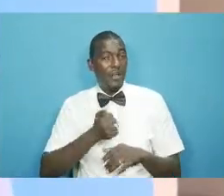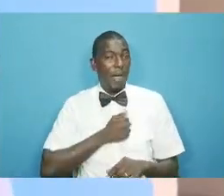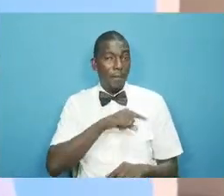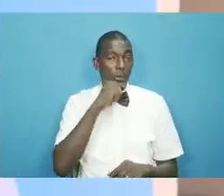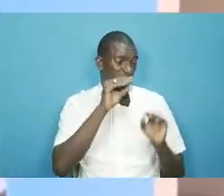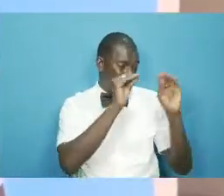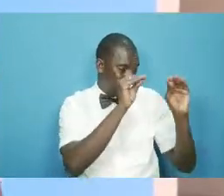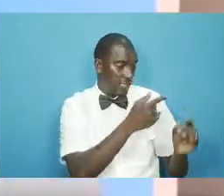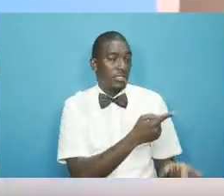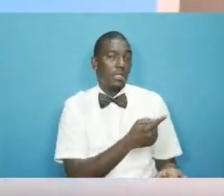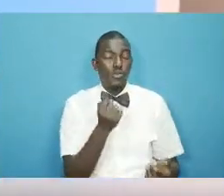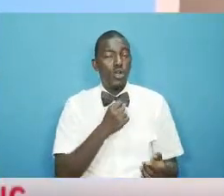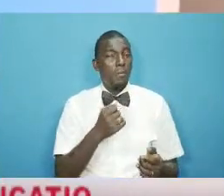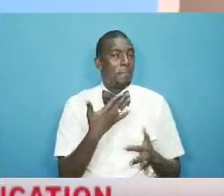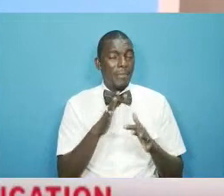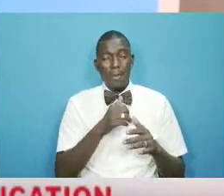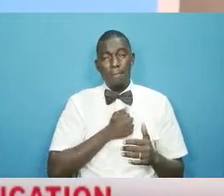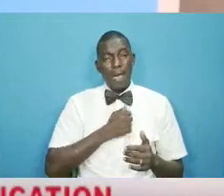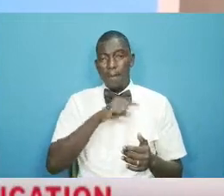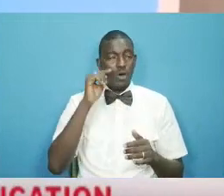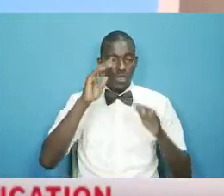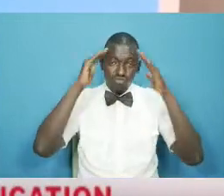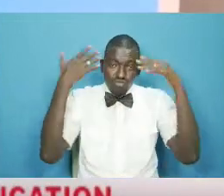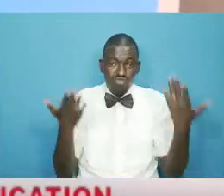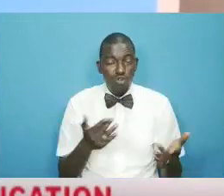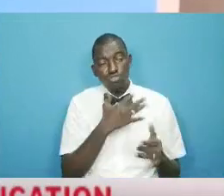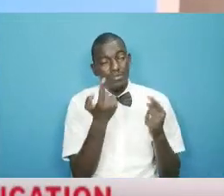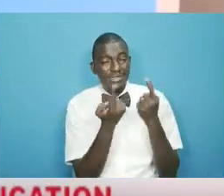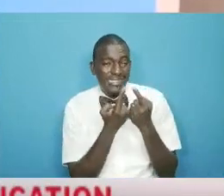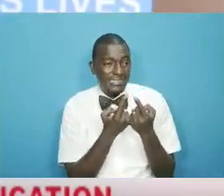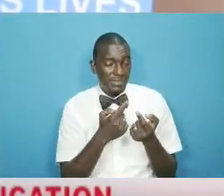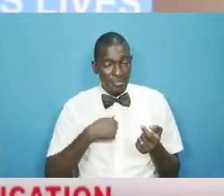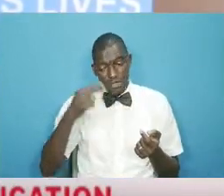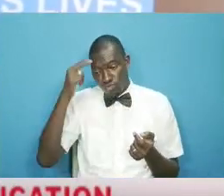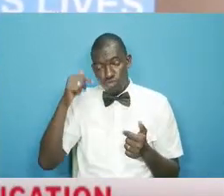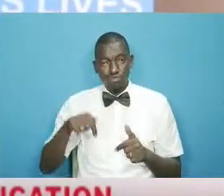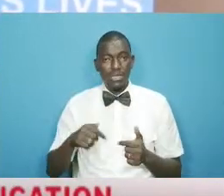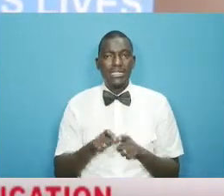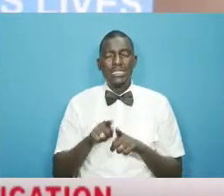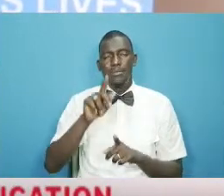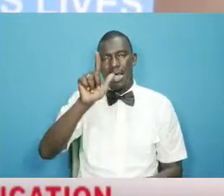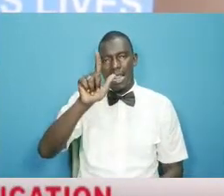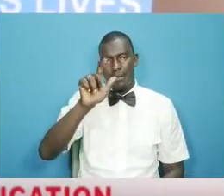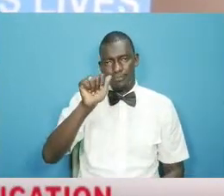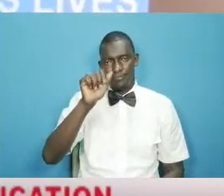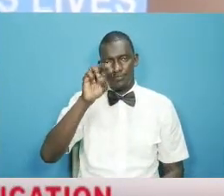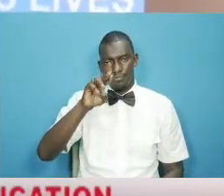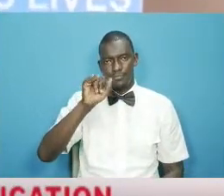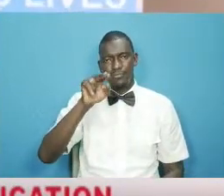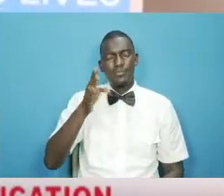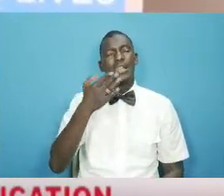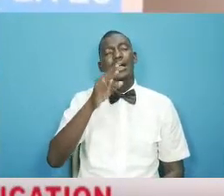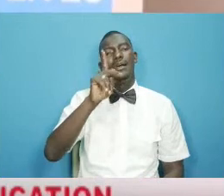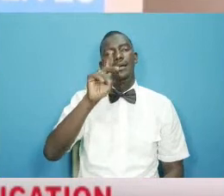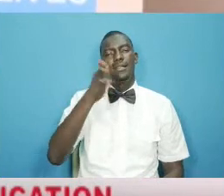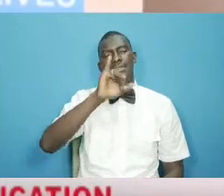too. Because maybe she didn't know some of these things I will know today. Lamin K. Jame, Ward Councillor for Bakote, says the training